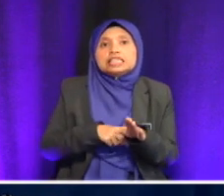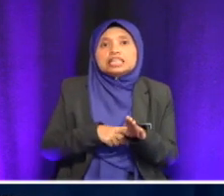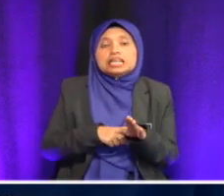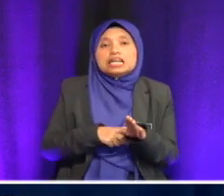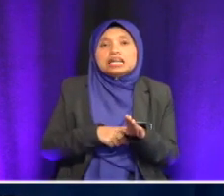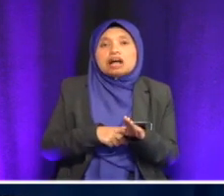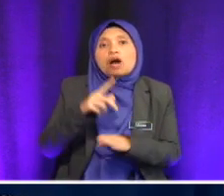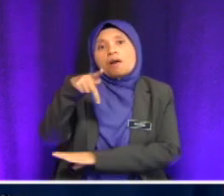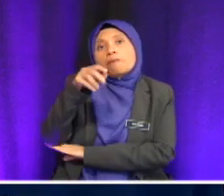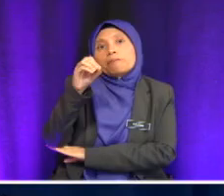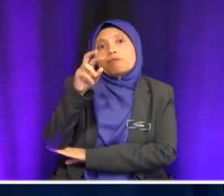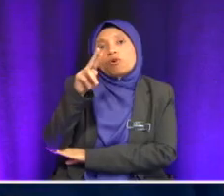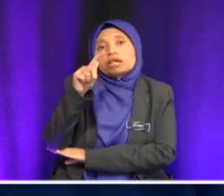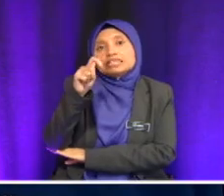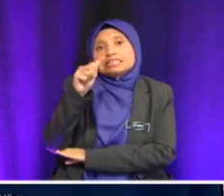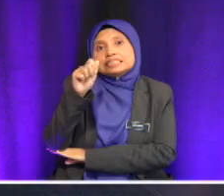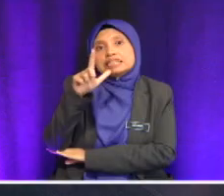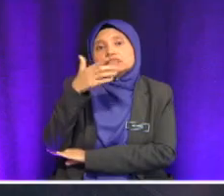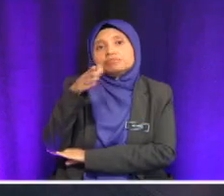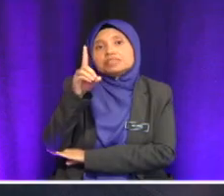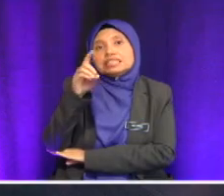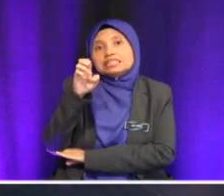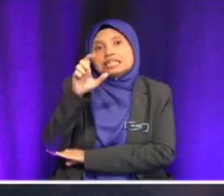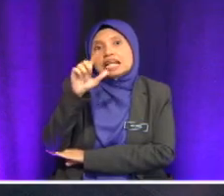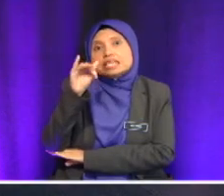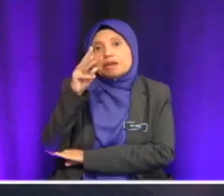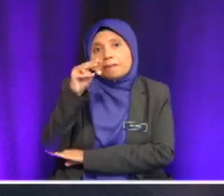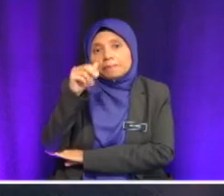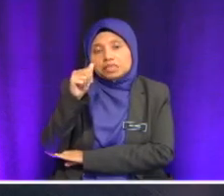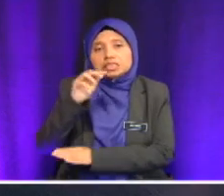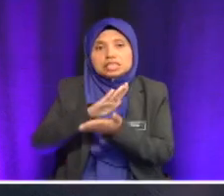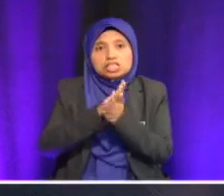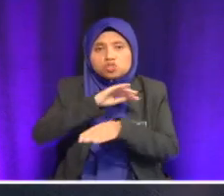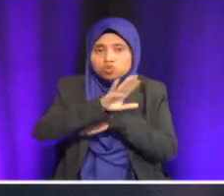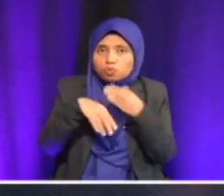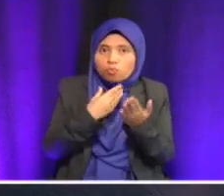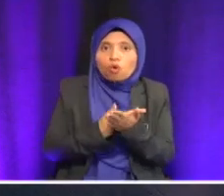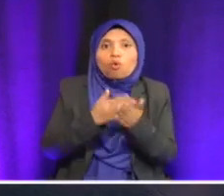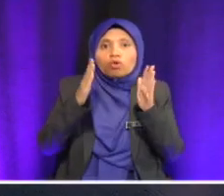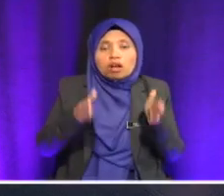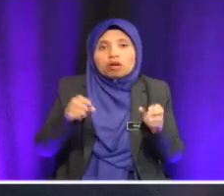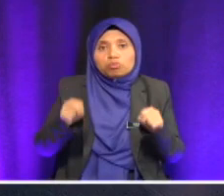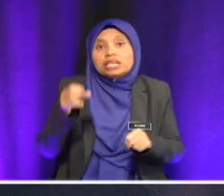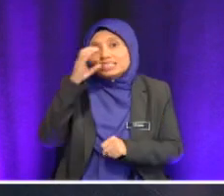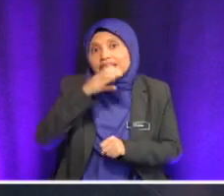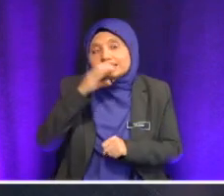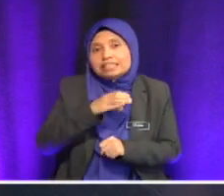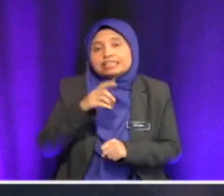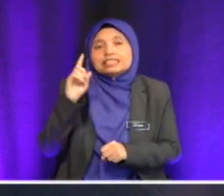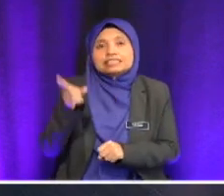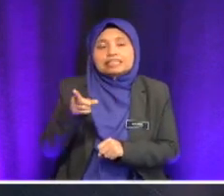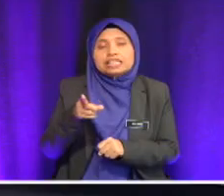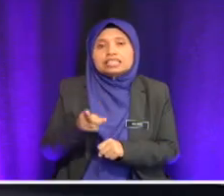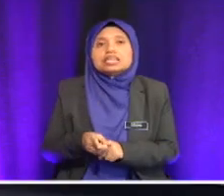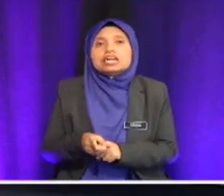our portal Delima. Portal Delima. Okay, so for those of you who are interested, access Portal Delima right now. Okay, so with that,